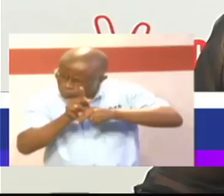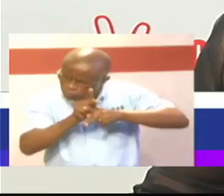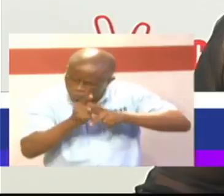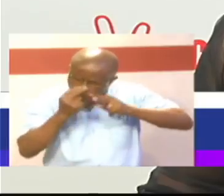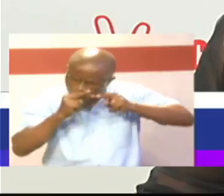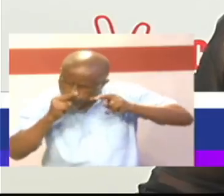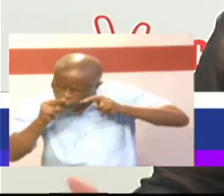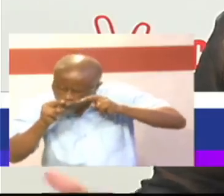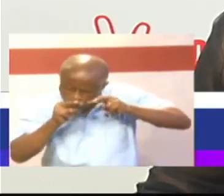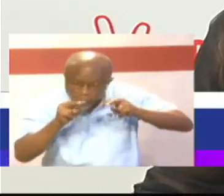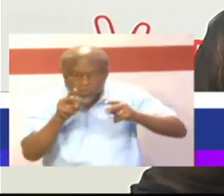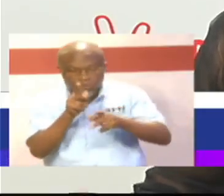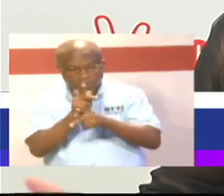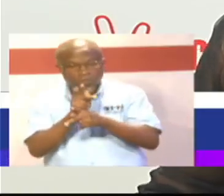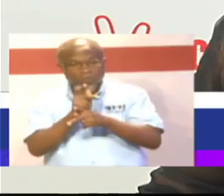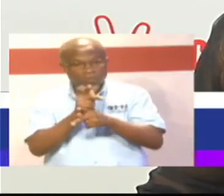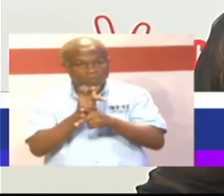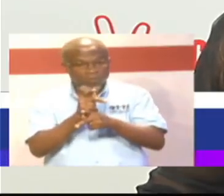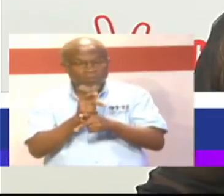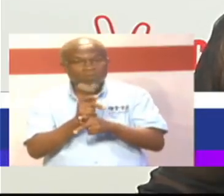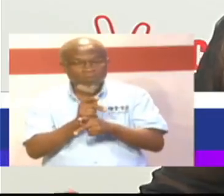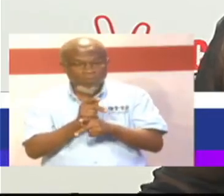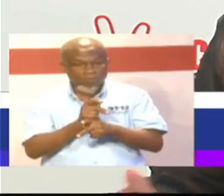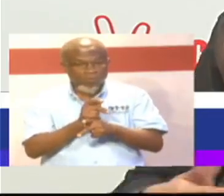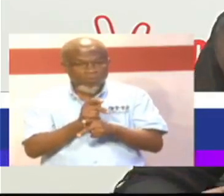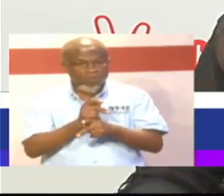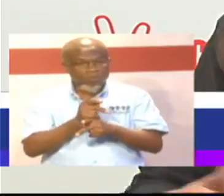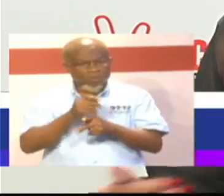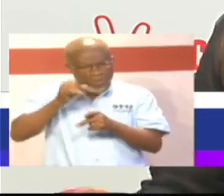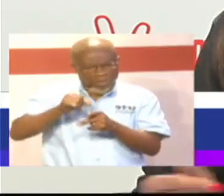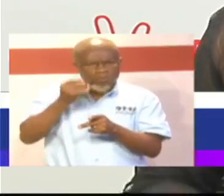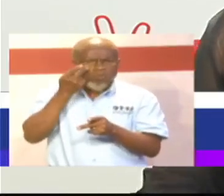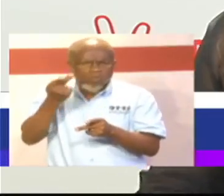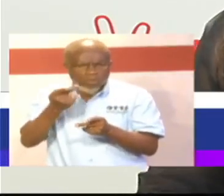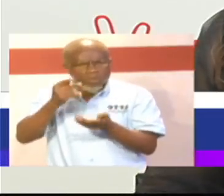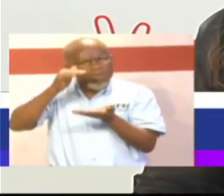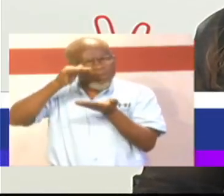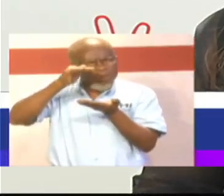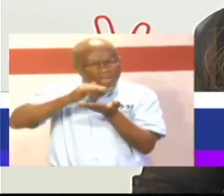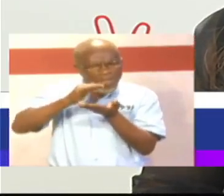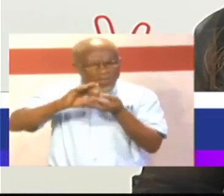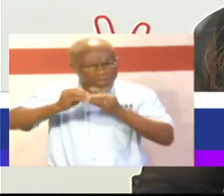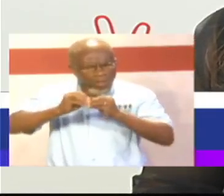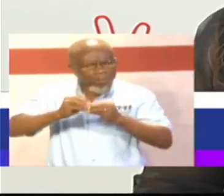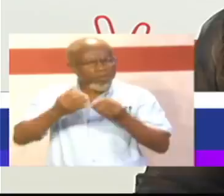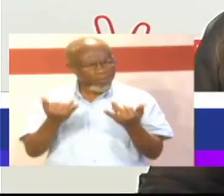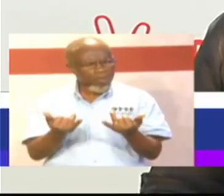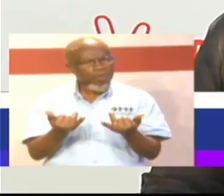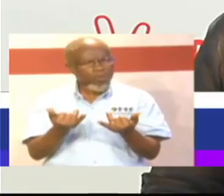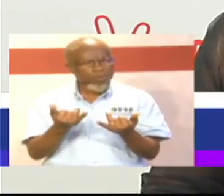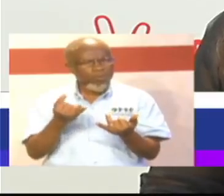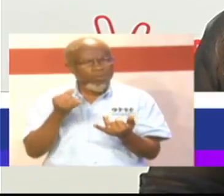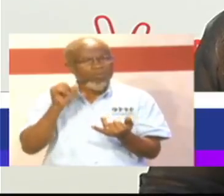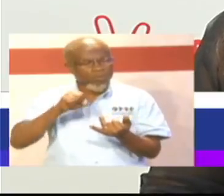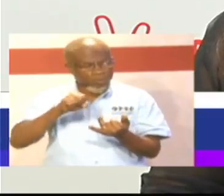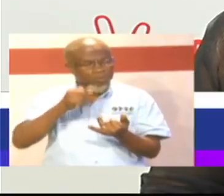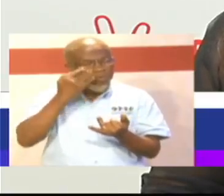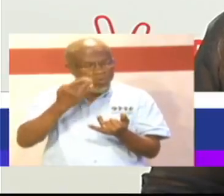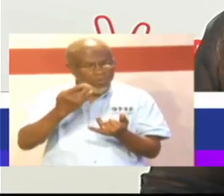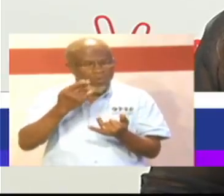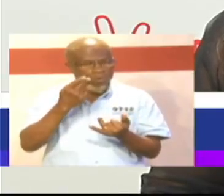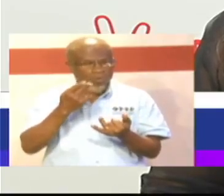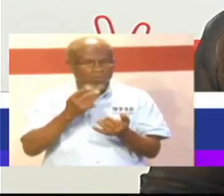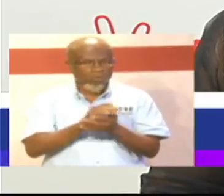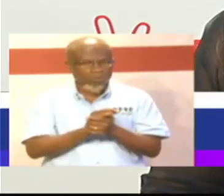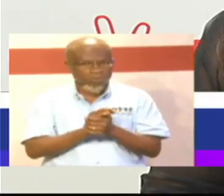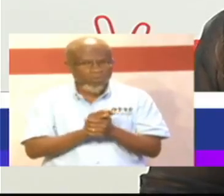The occupancy level today, yes, is less than we would have seen over the past 15 days or so. The consistent trend would be the